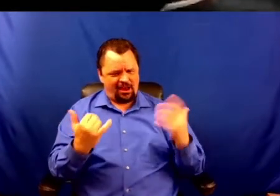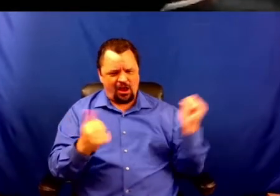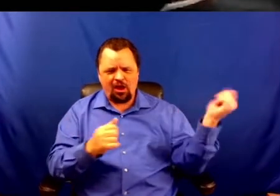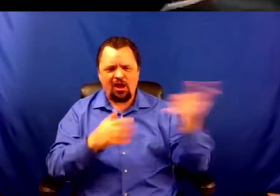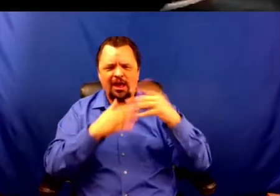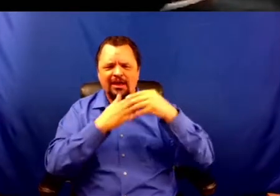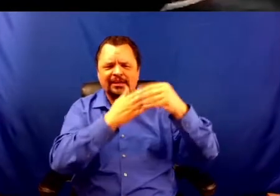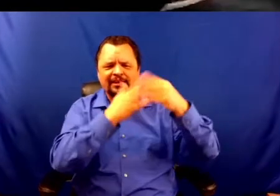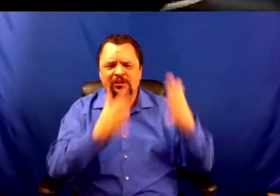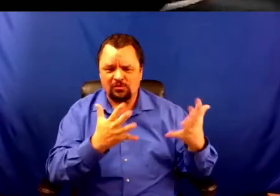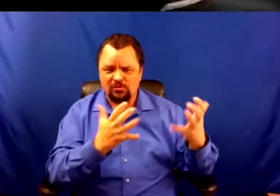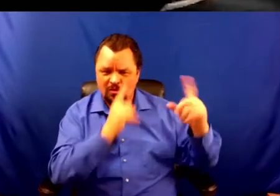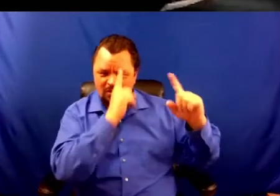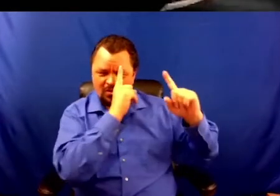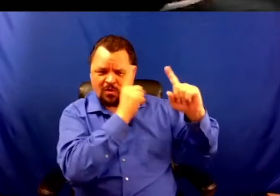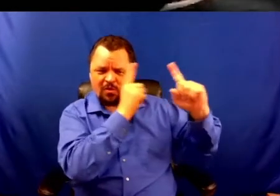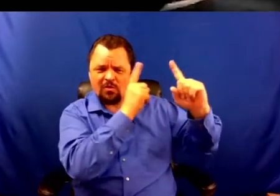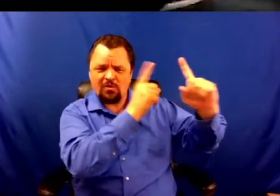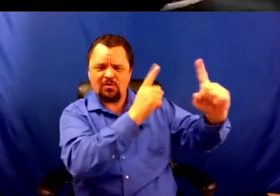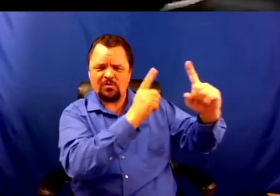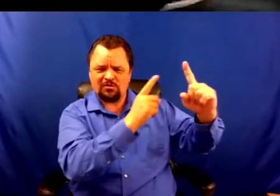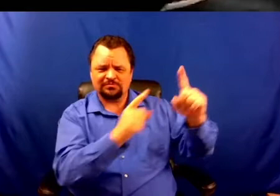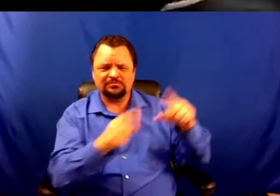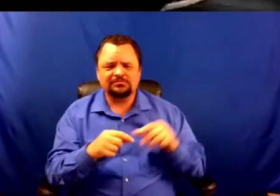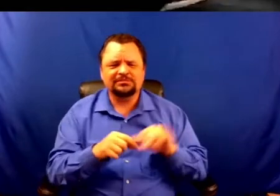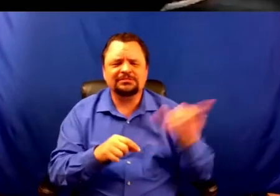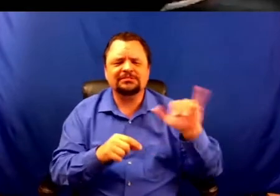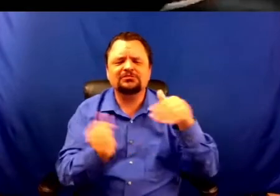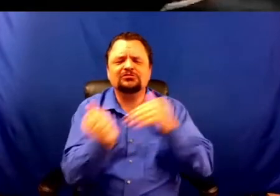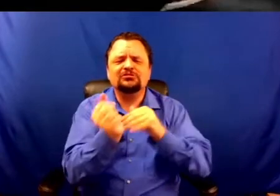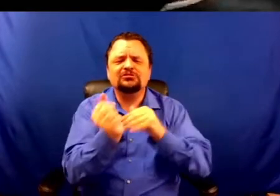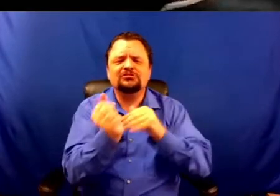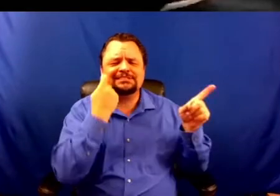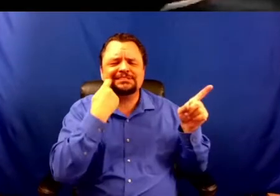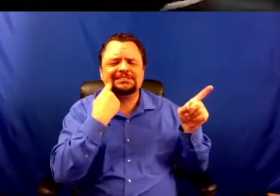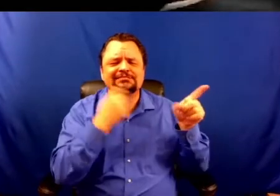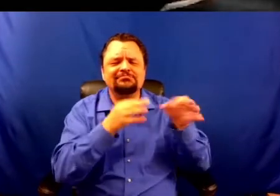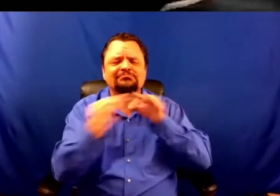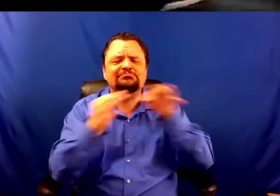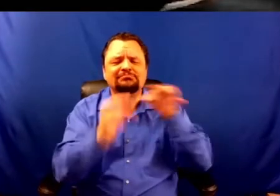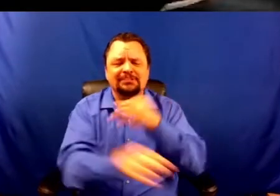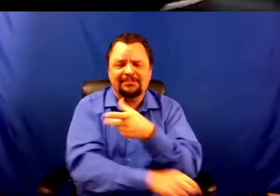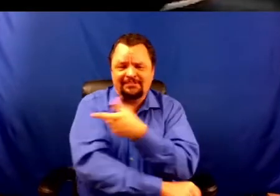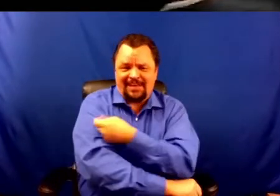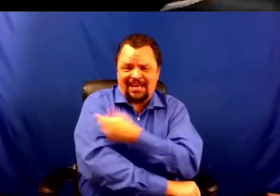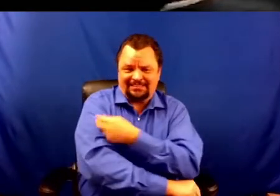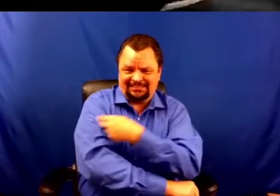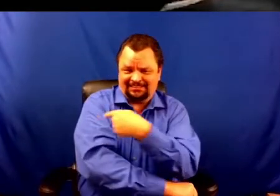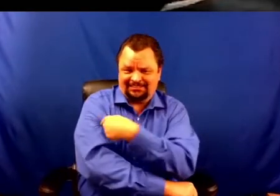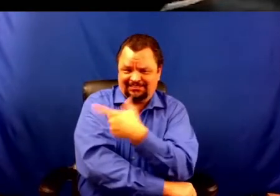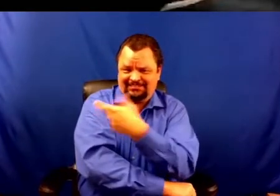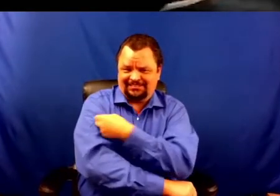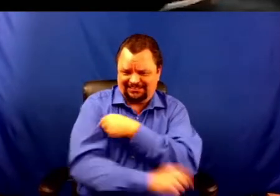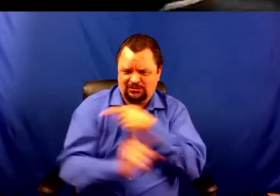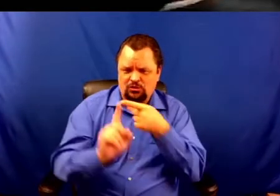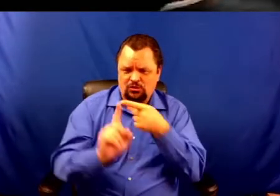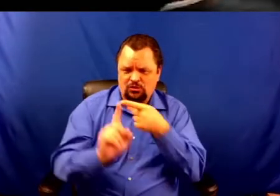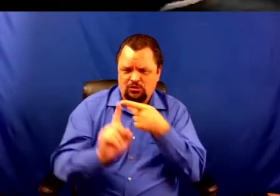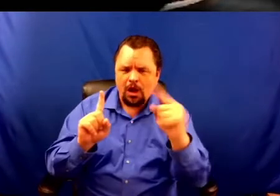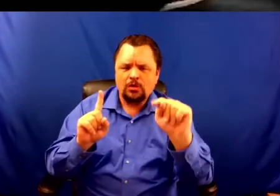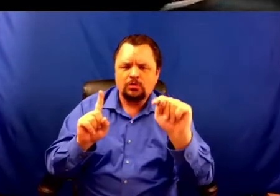And as Dr. Turbush just said, vaccination is pretty much our one and only tool at this point. And you have